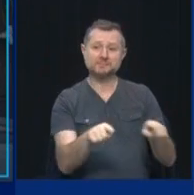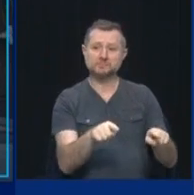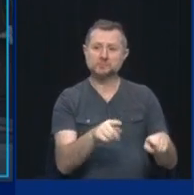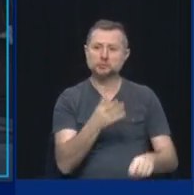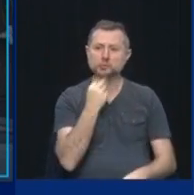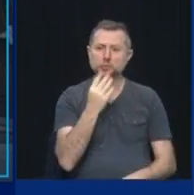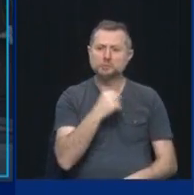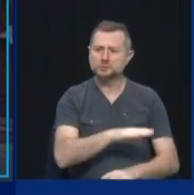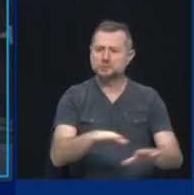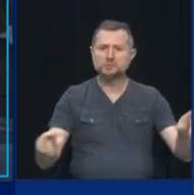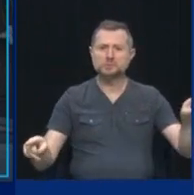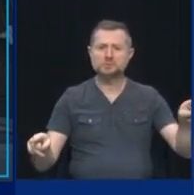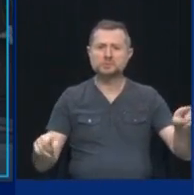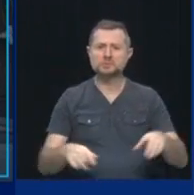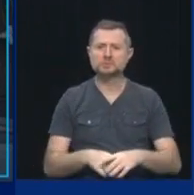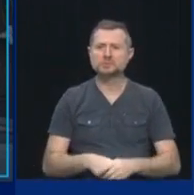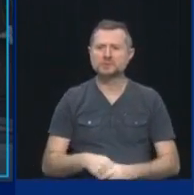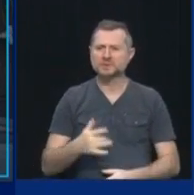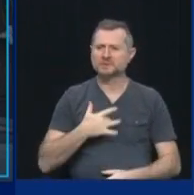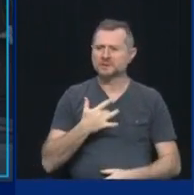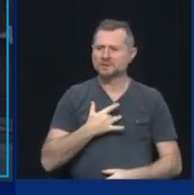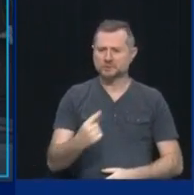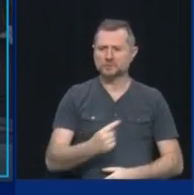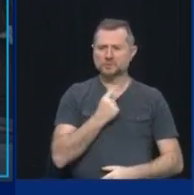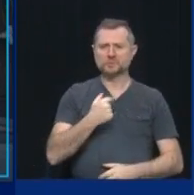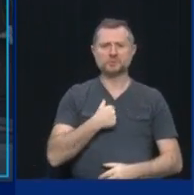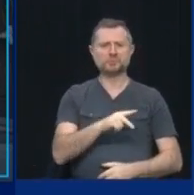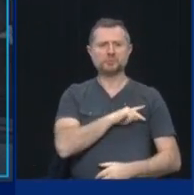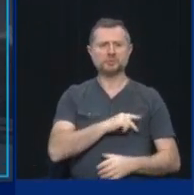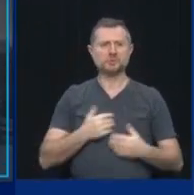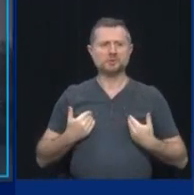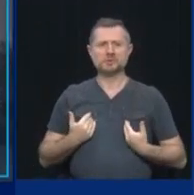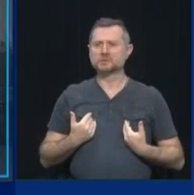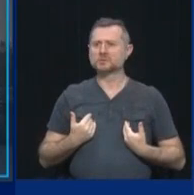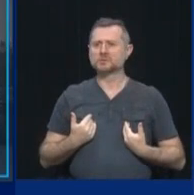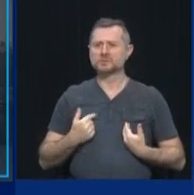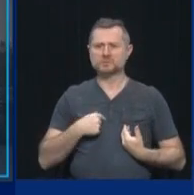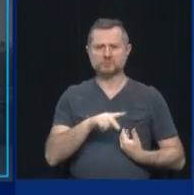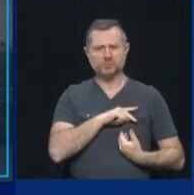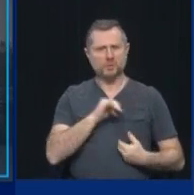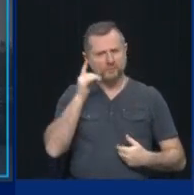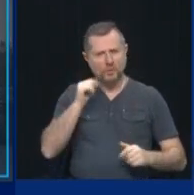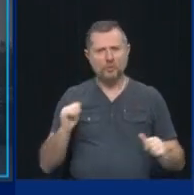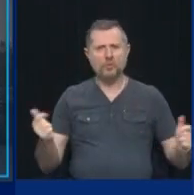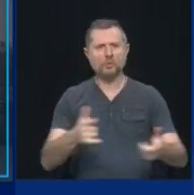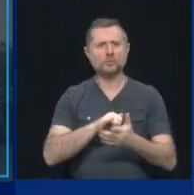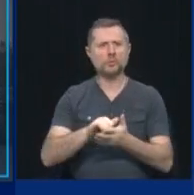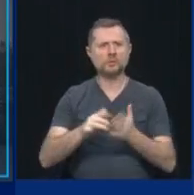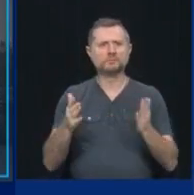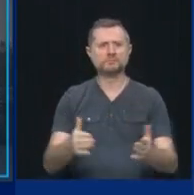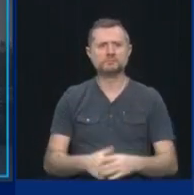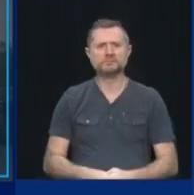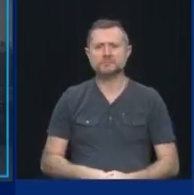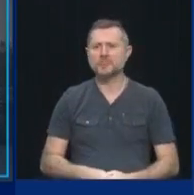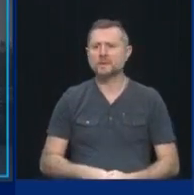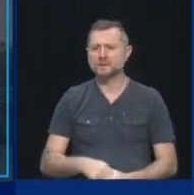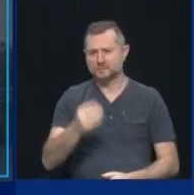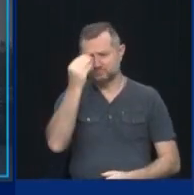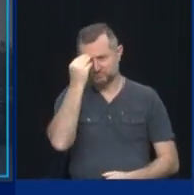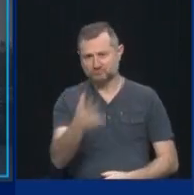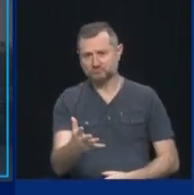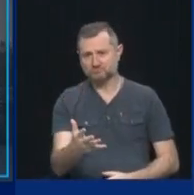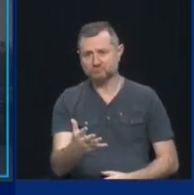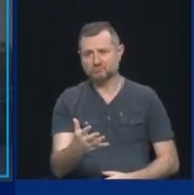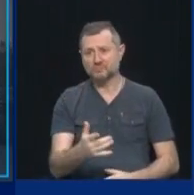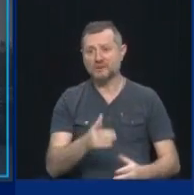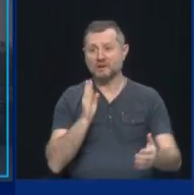And it is personal for me, and it's personal for all of us. It's also illegal.